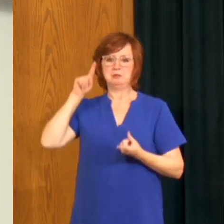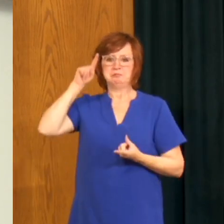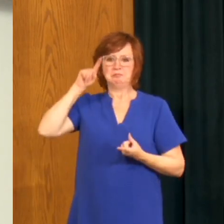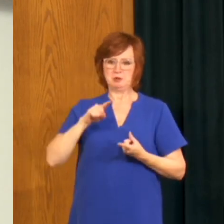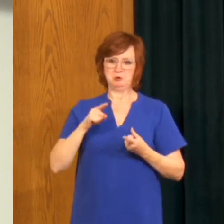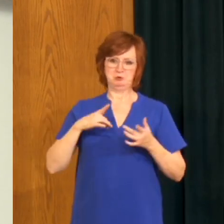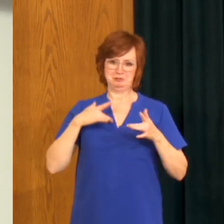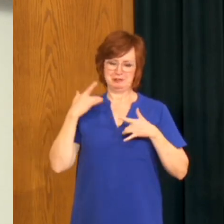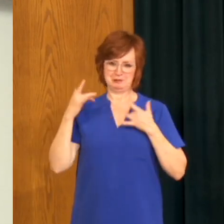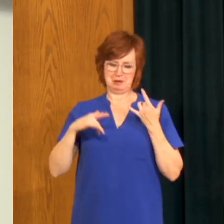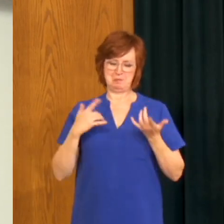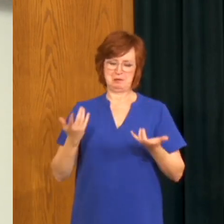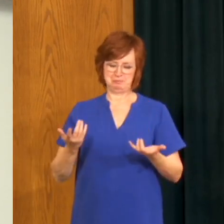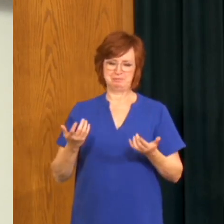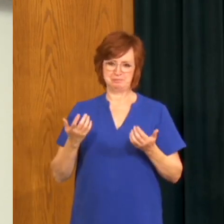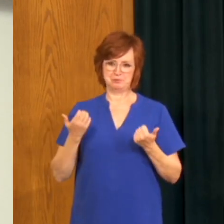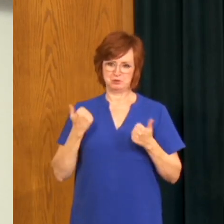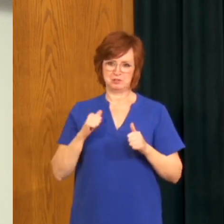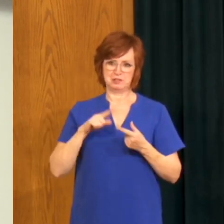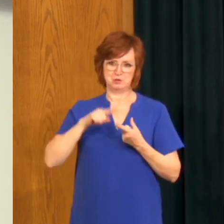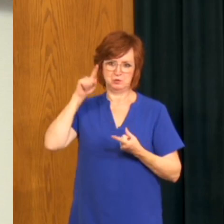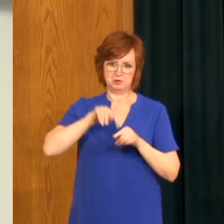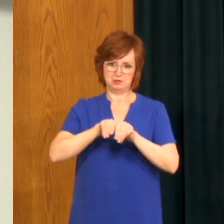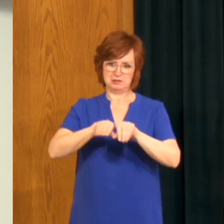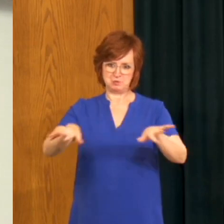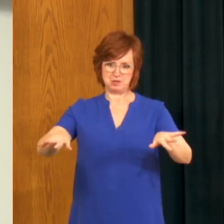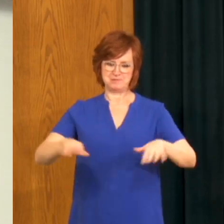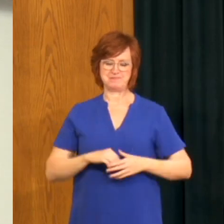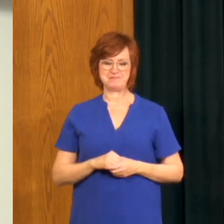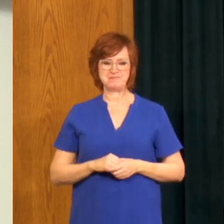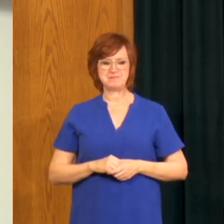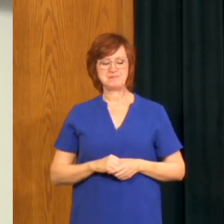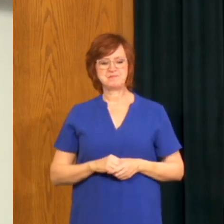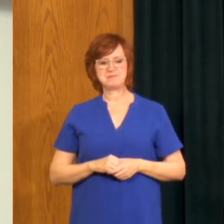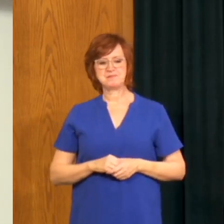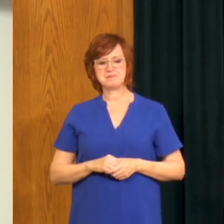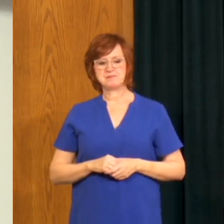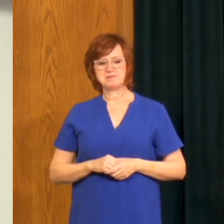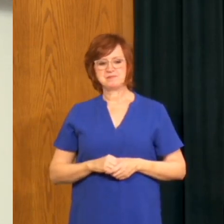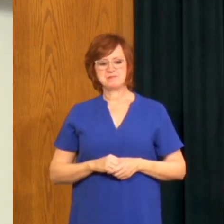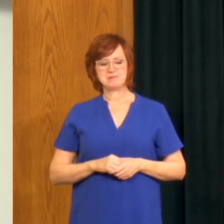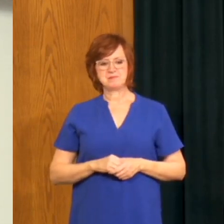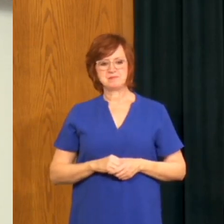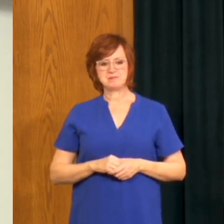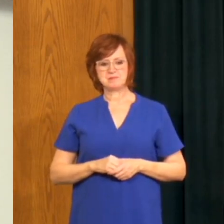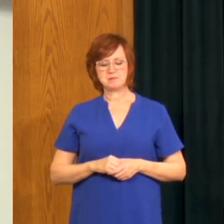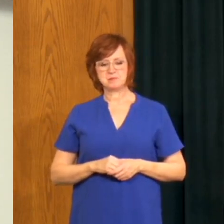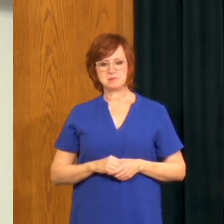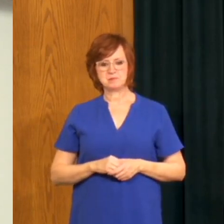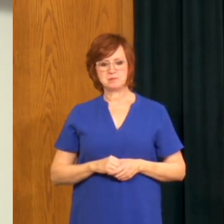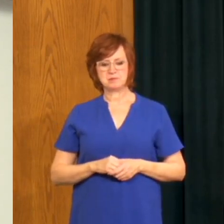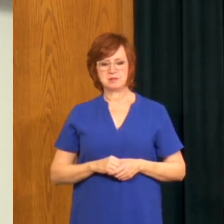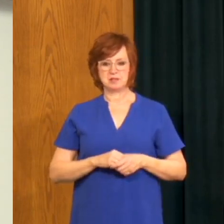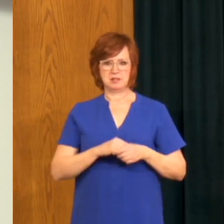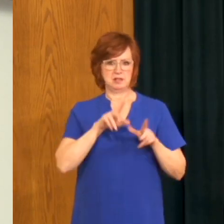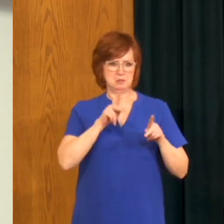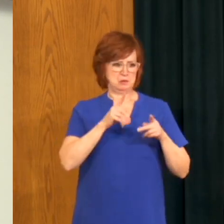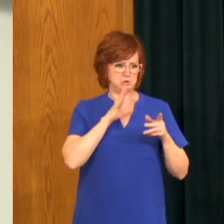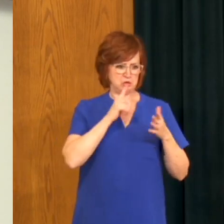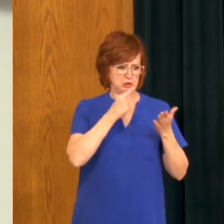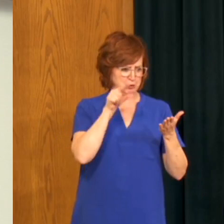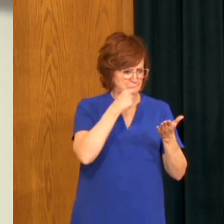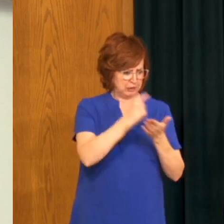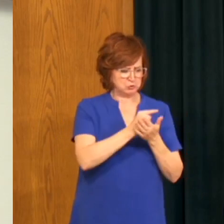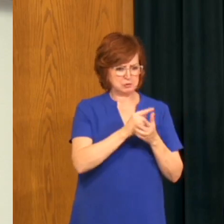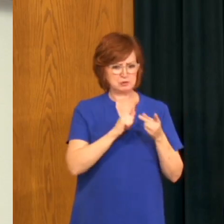we can, some processes that minimize risk of transmission. Because I know there's a lot of interest in graduations and sports teams. Even